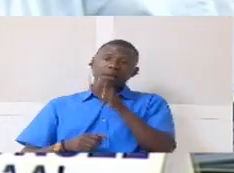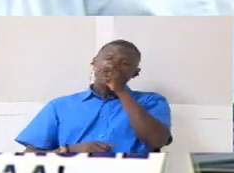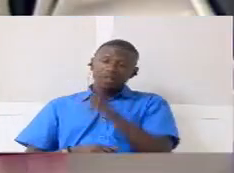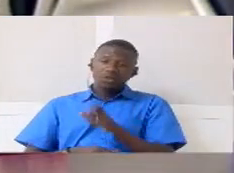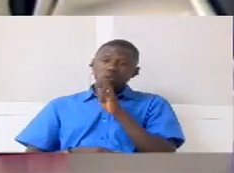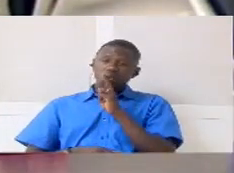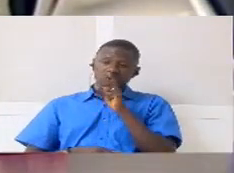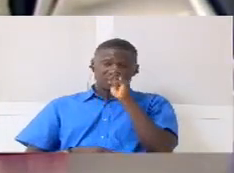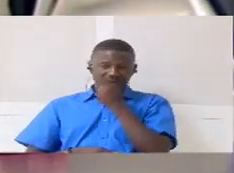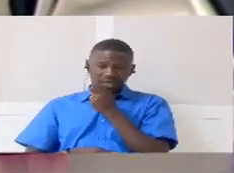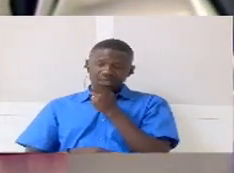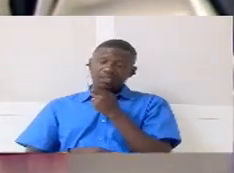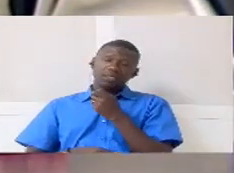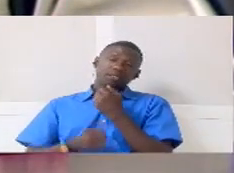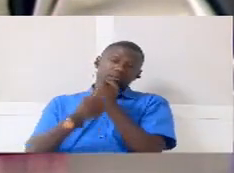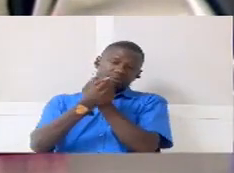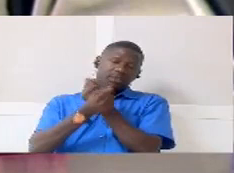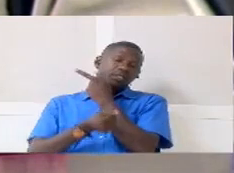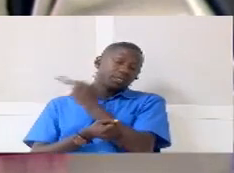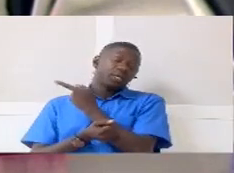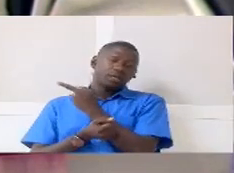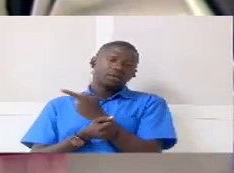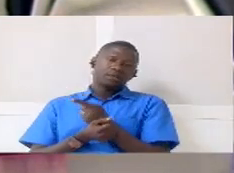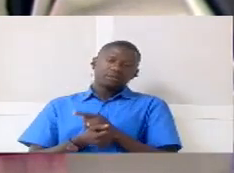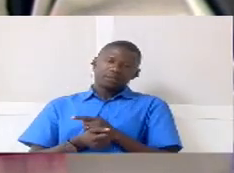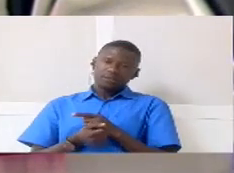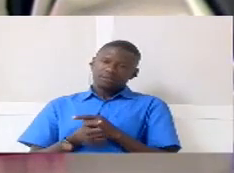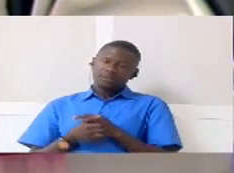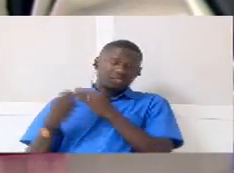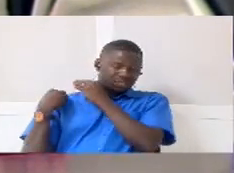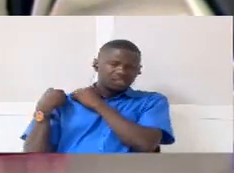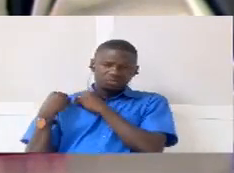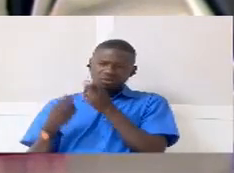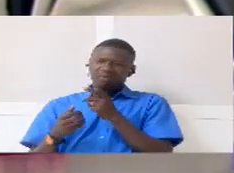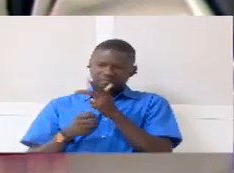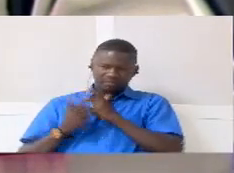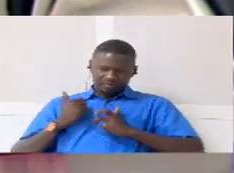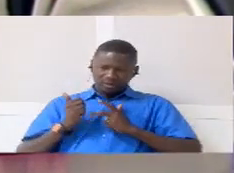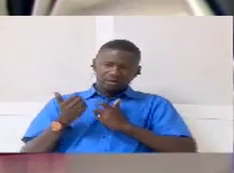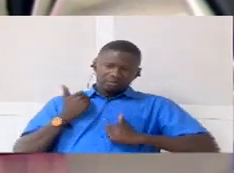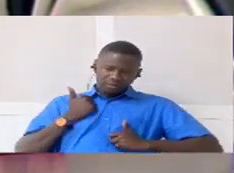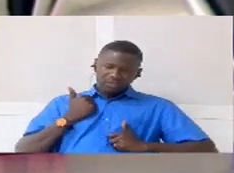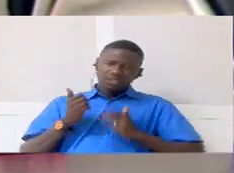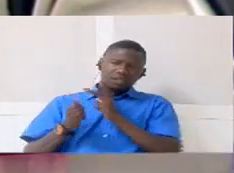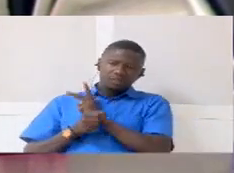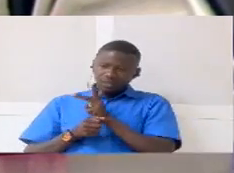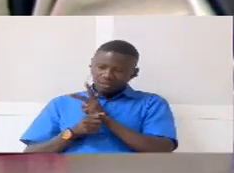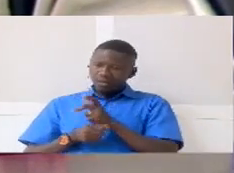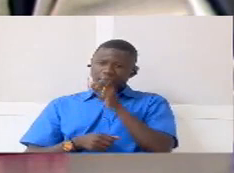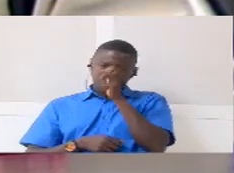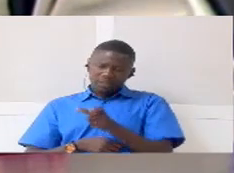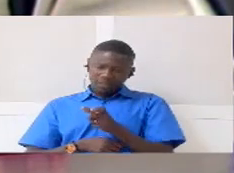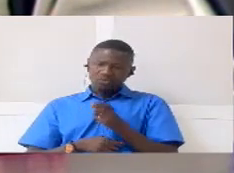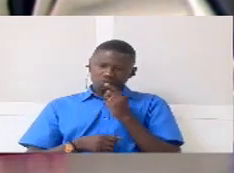manke prison dokula la nyantoti ko nim kuketa mola kasoko no manketa la saya sababoti fo ni